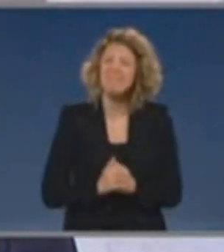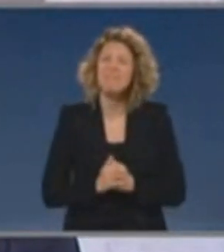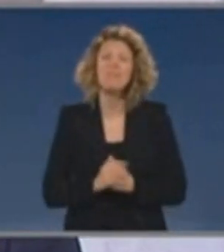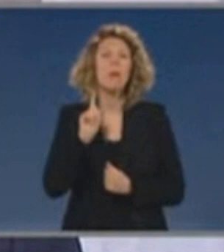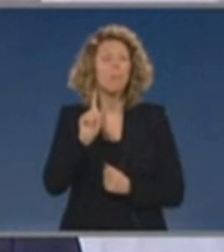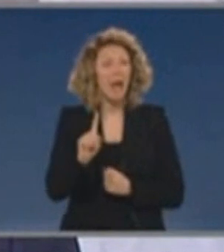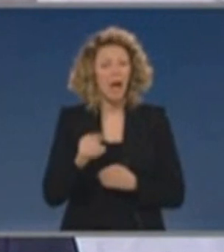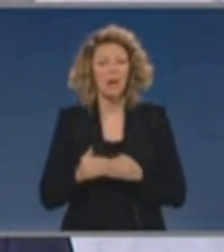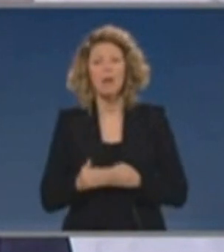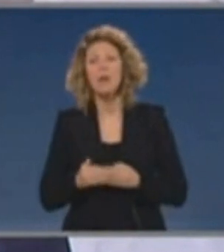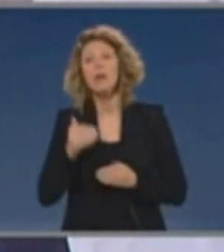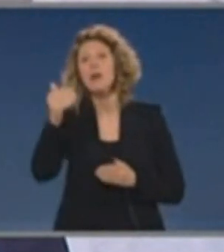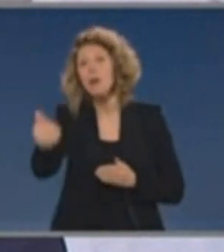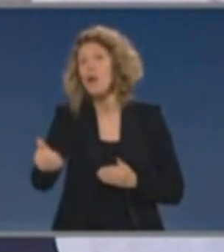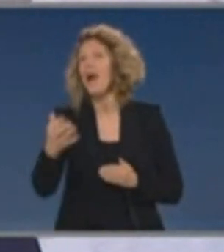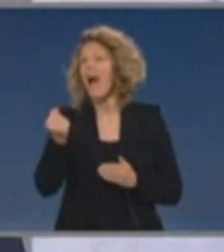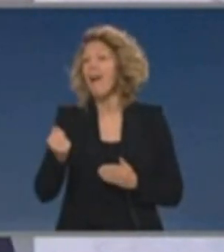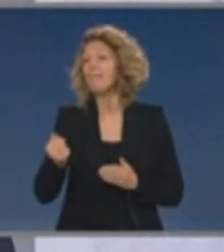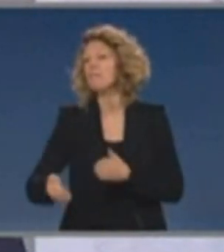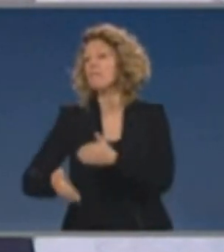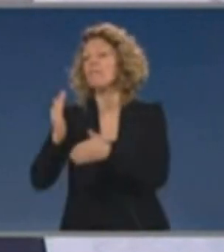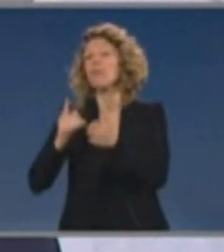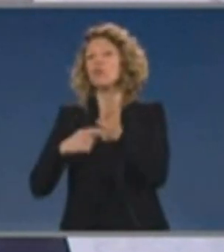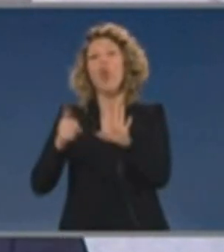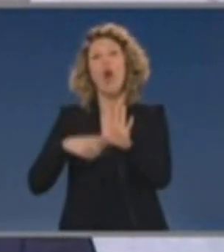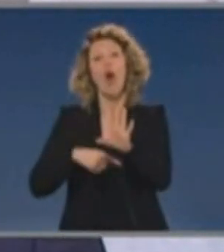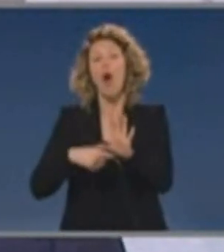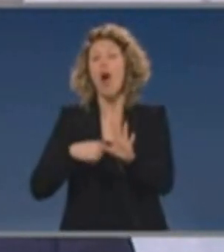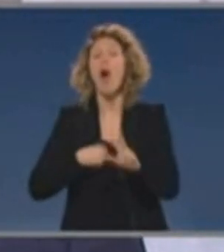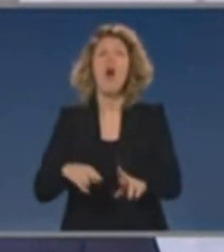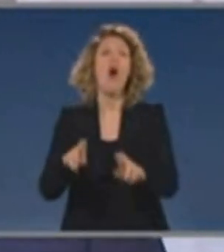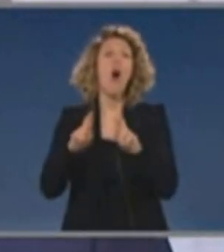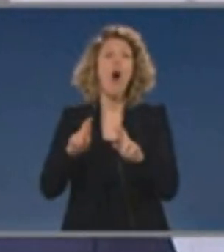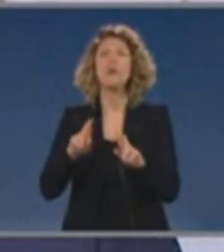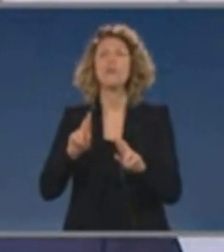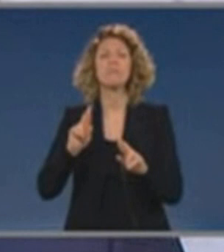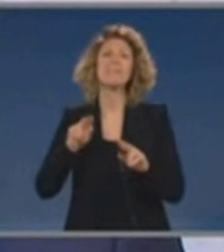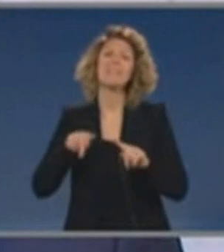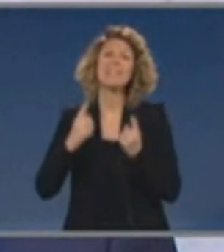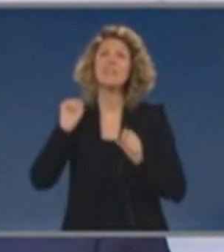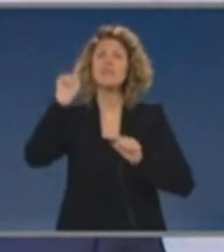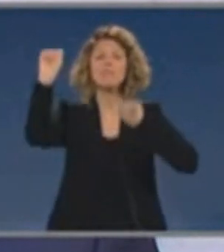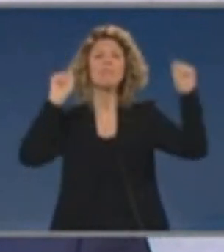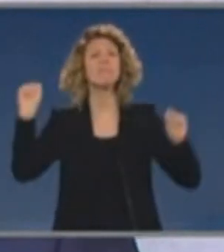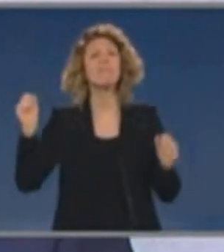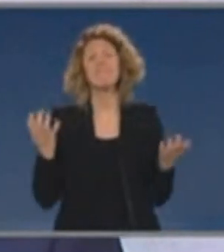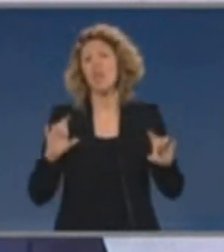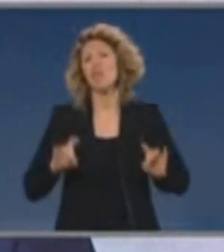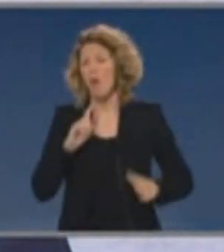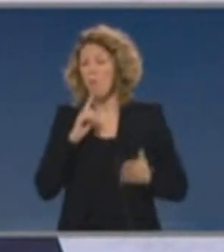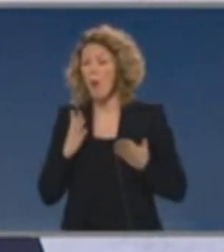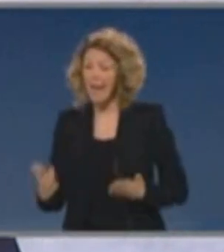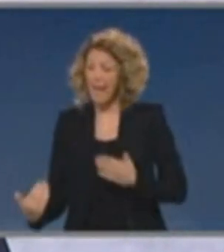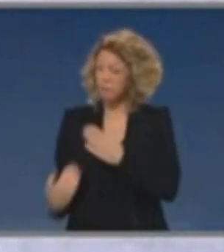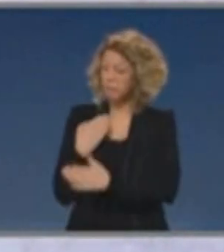But as a result of that timetable, I would hope that states would make decisions consistent with